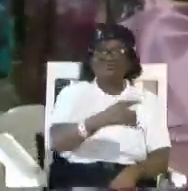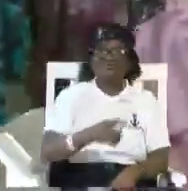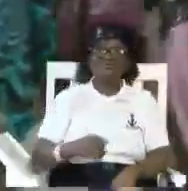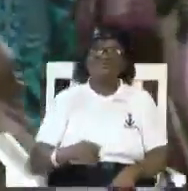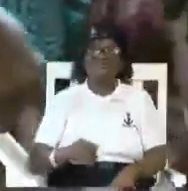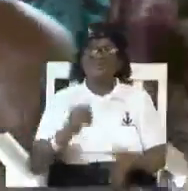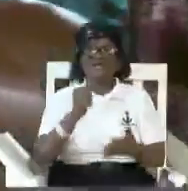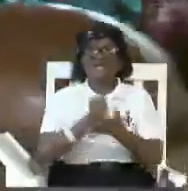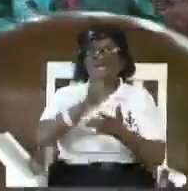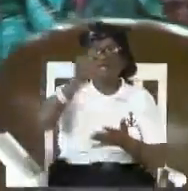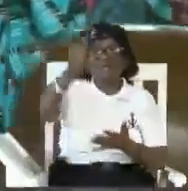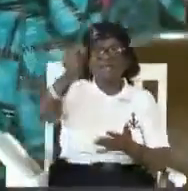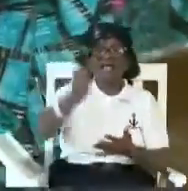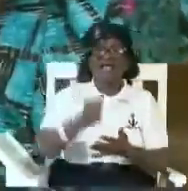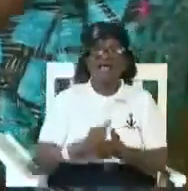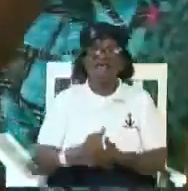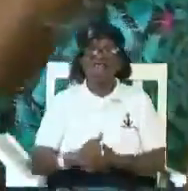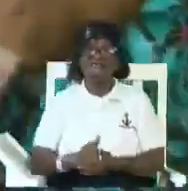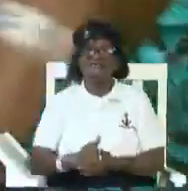Amen.